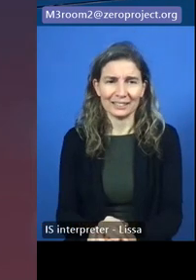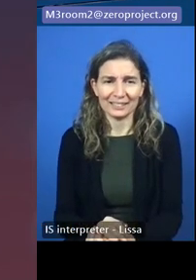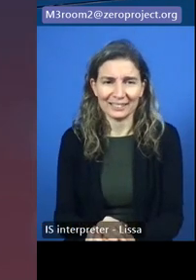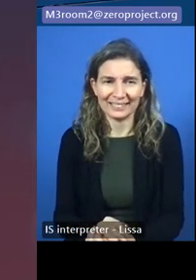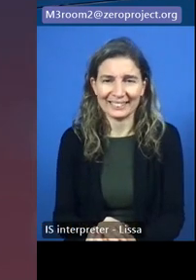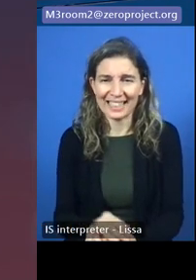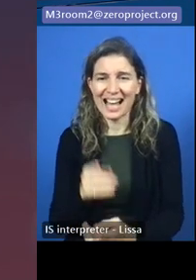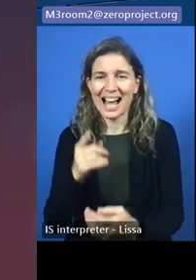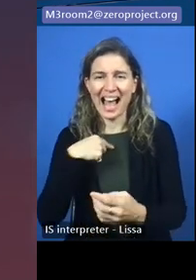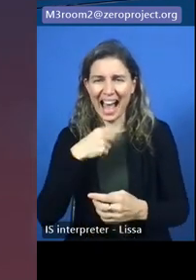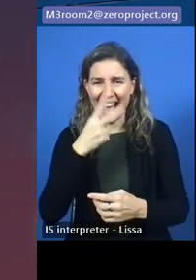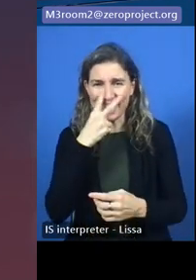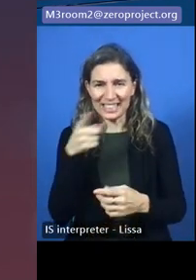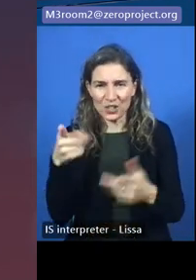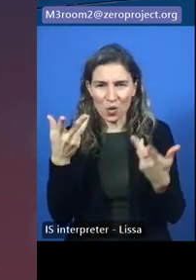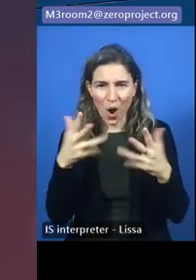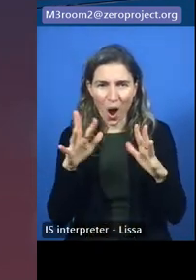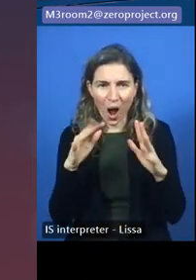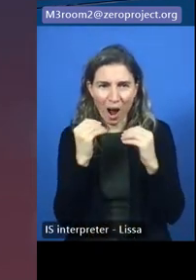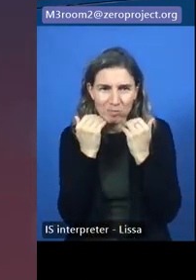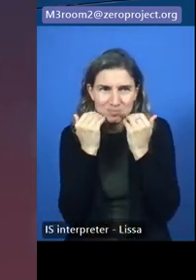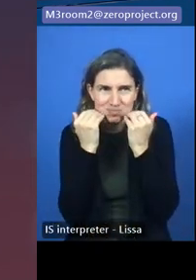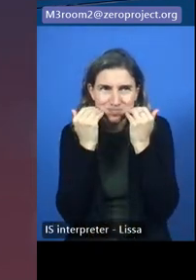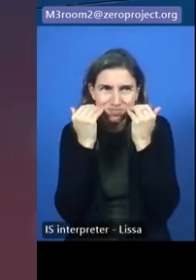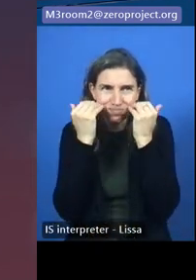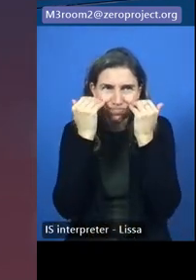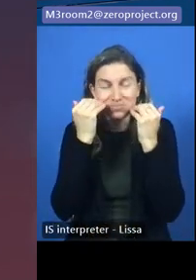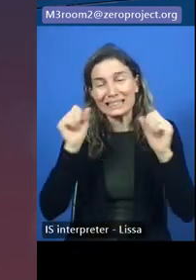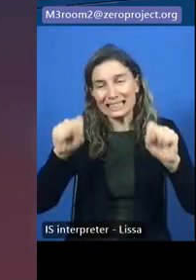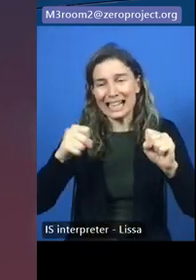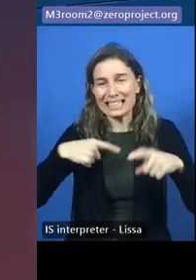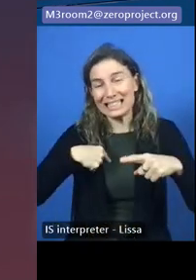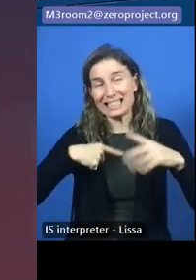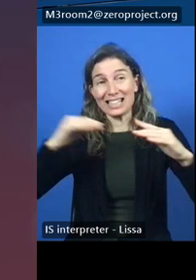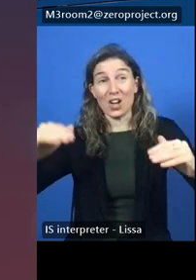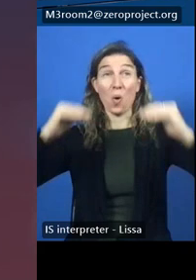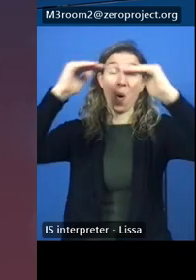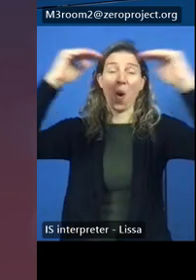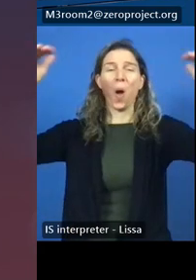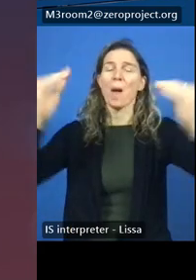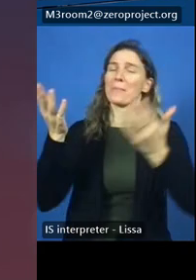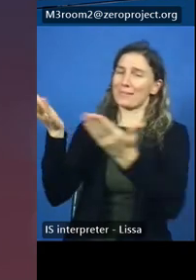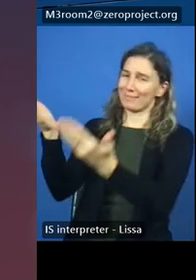already. Yeah, I've set the bar very high. Let's hear it.